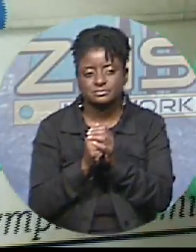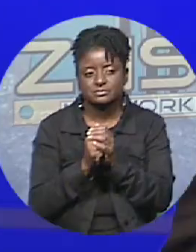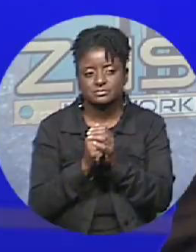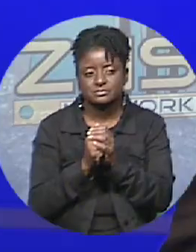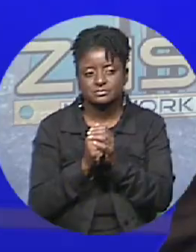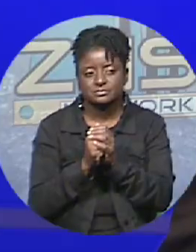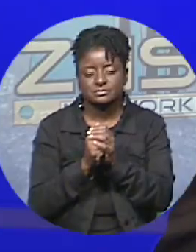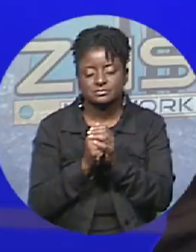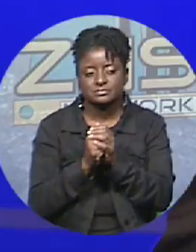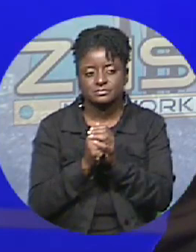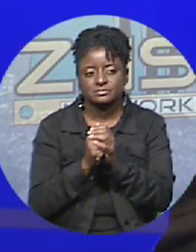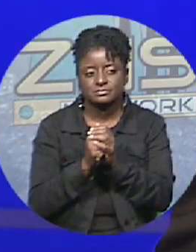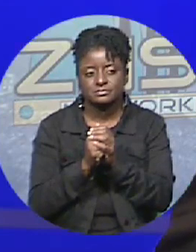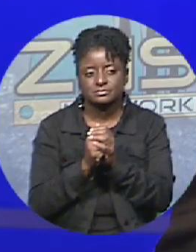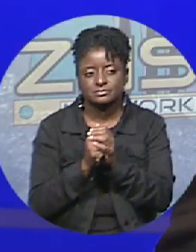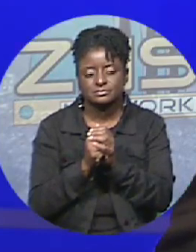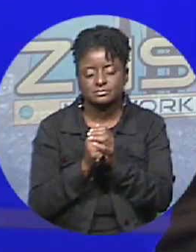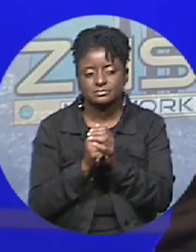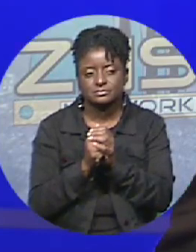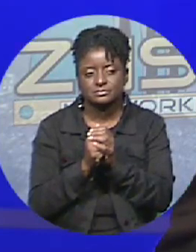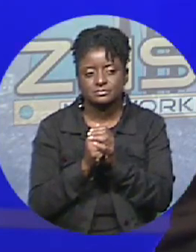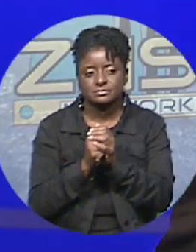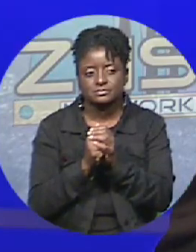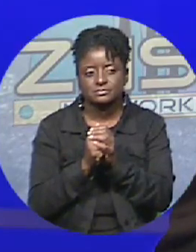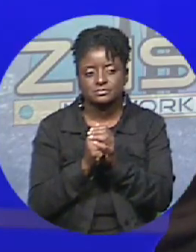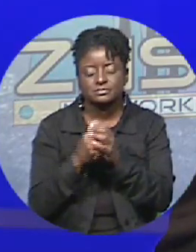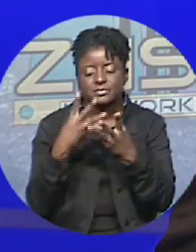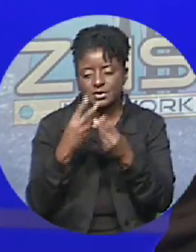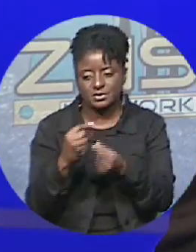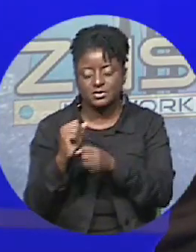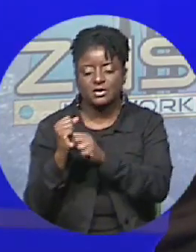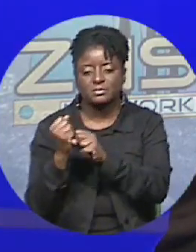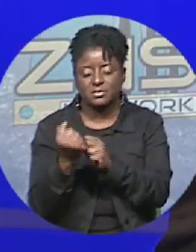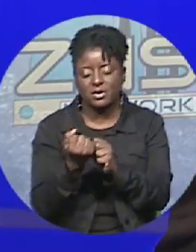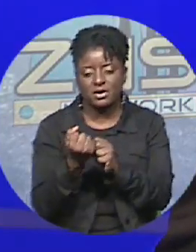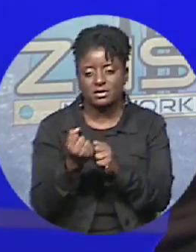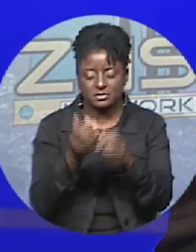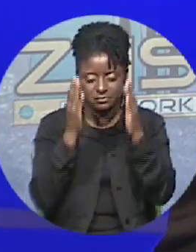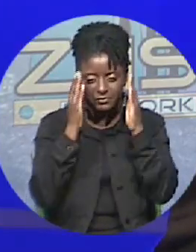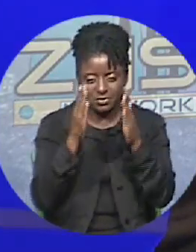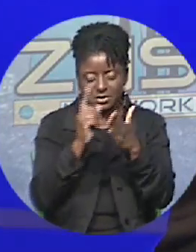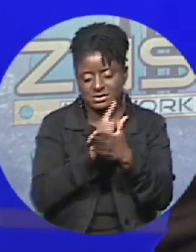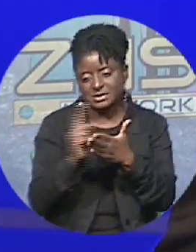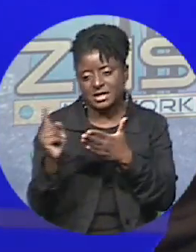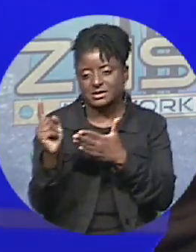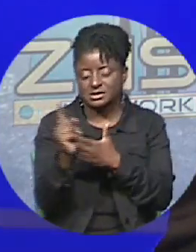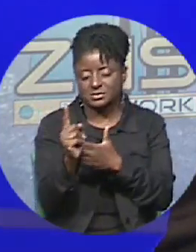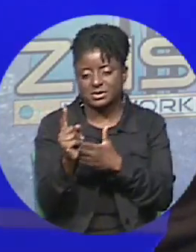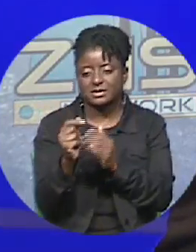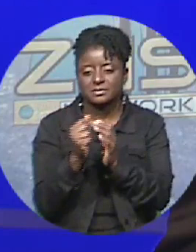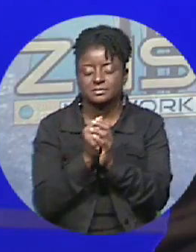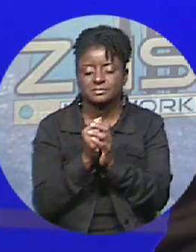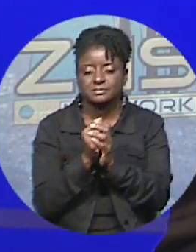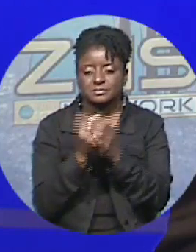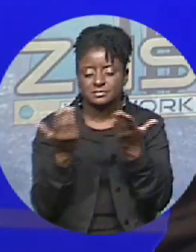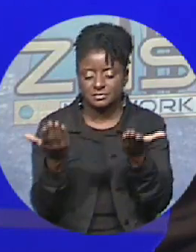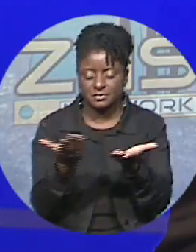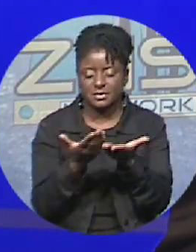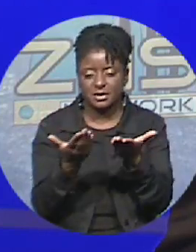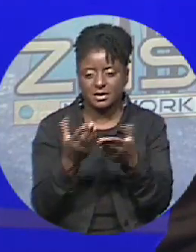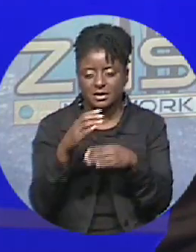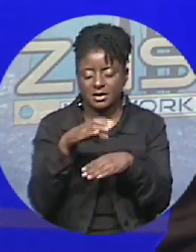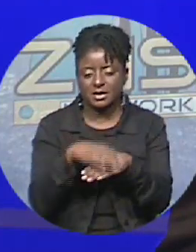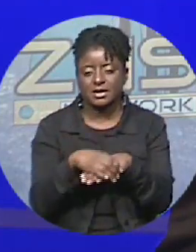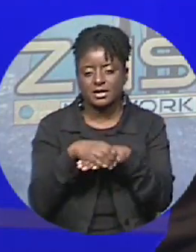Fisher. All right, thanks a lot, Charles. Now, softball will take center stage next week here in the capital. The English Caribbean